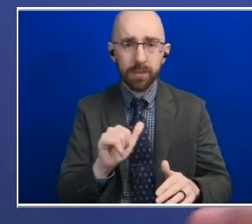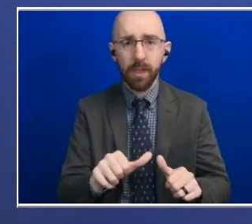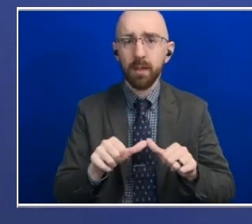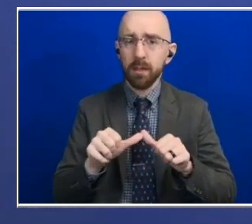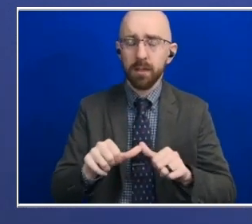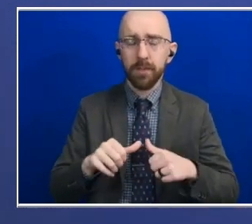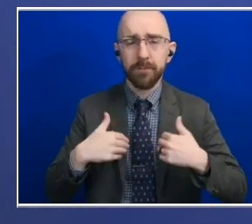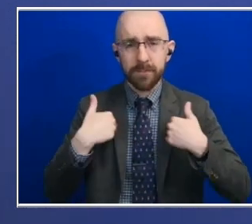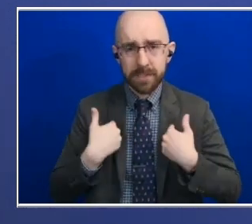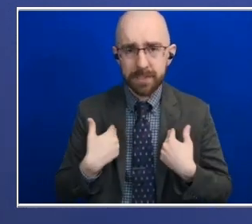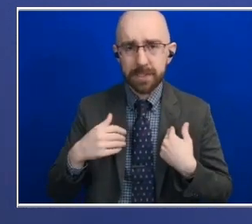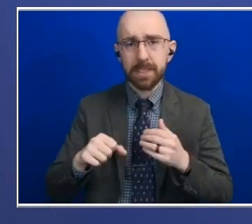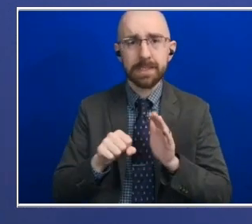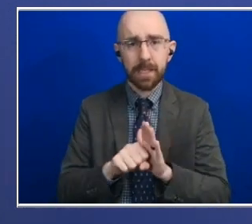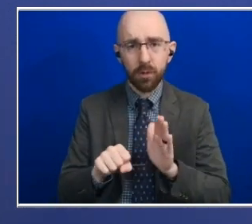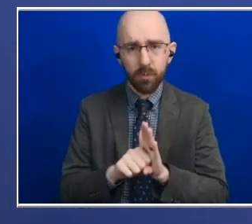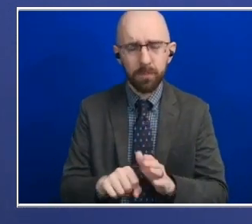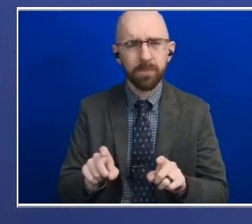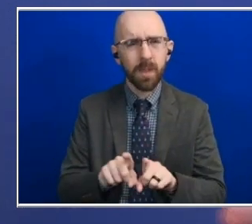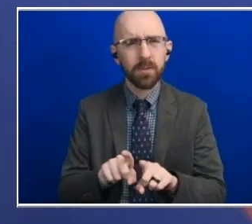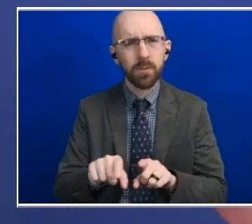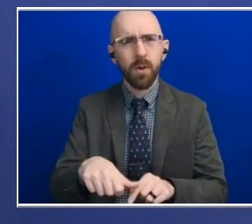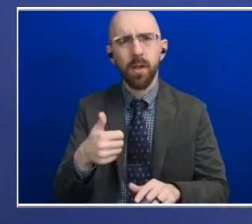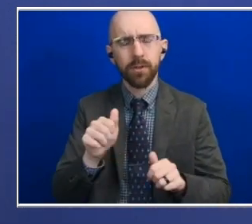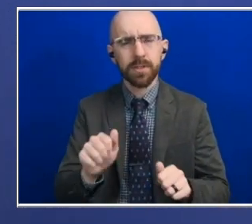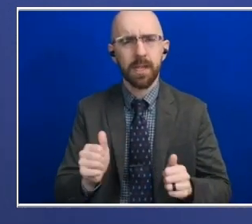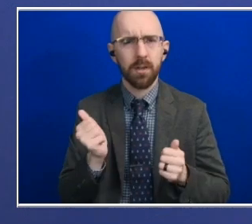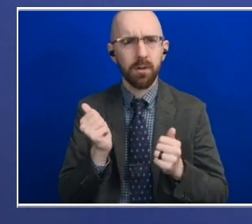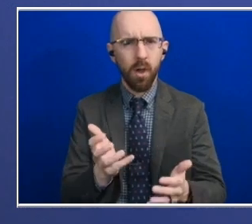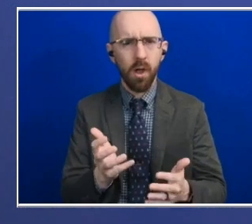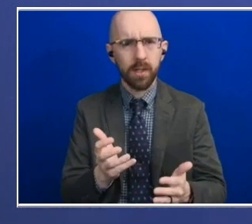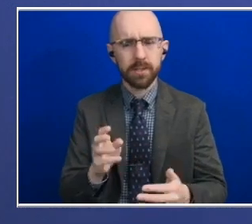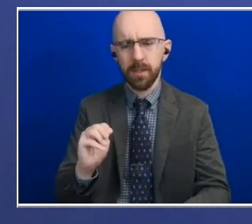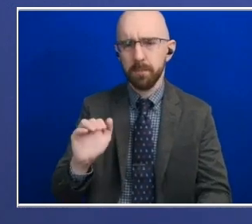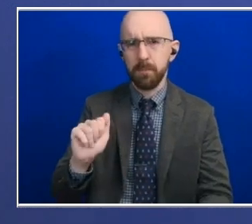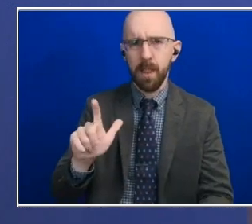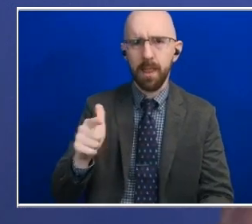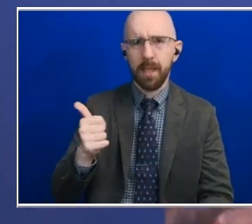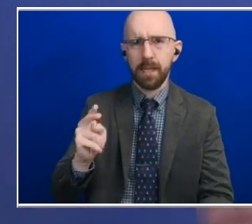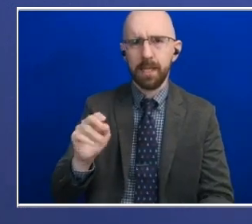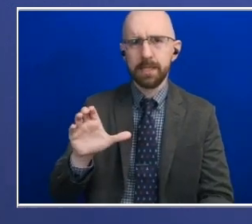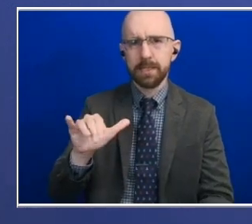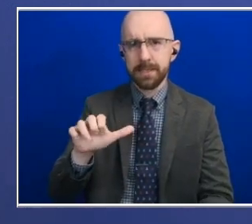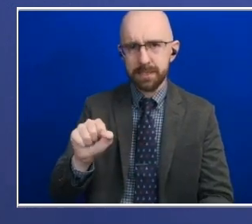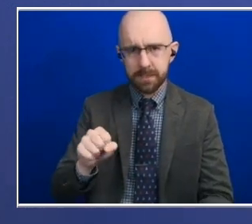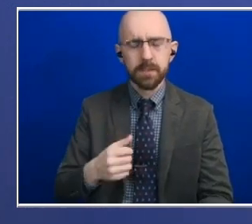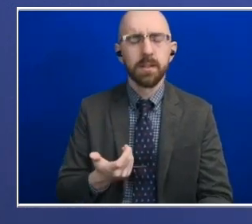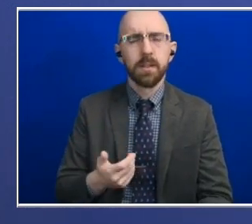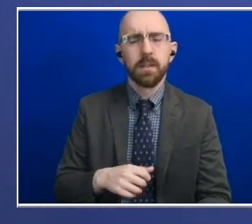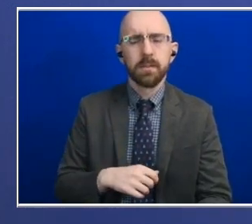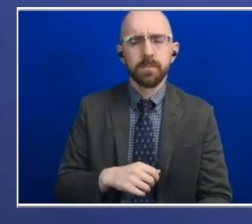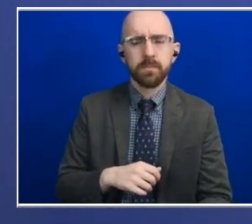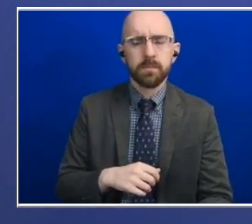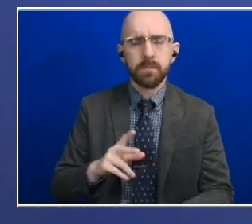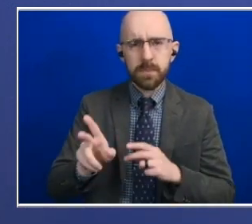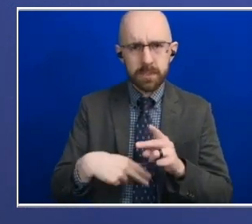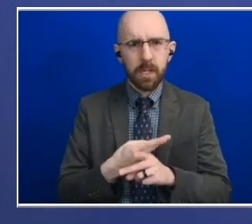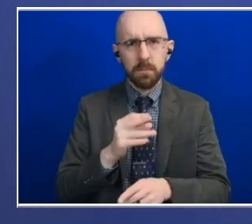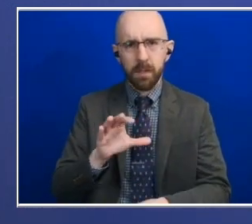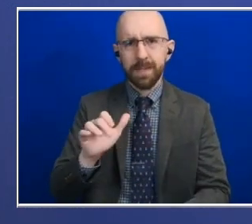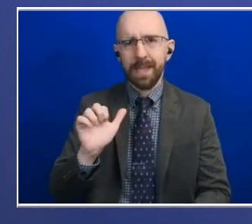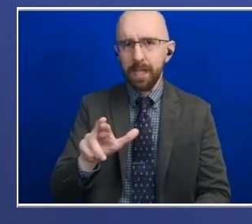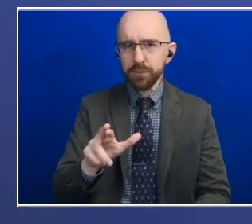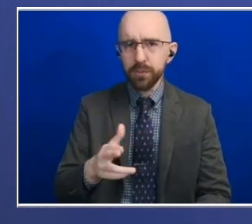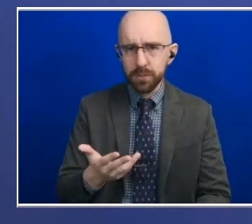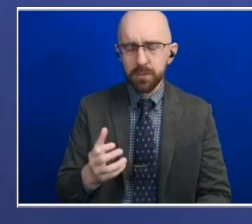but also others can cause malignancies. Lymphoproliferative disorders are, a type of cancer. And so we know